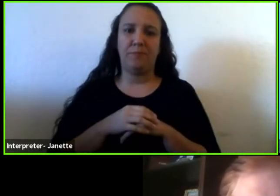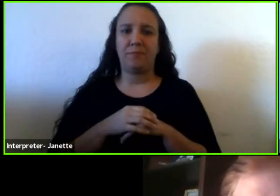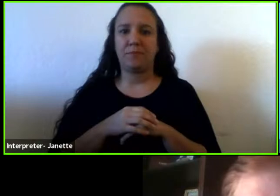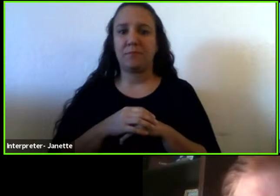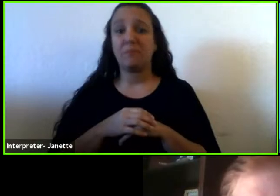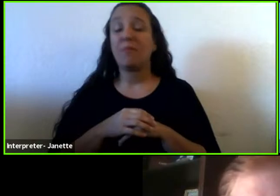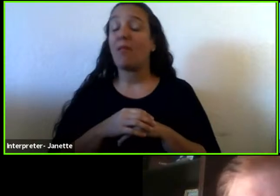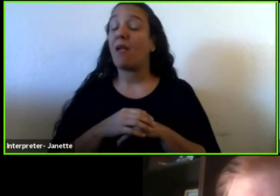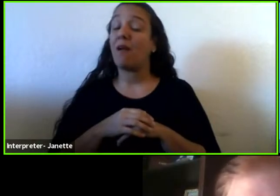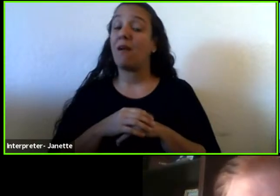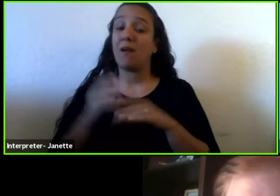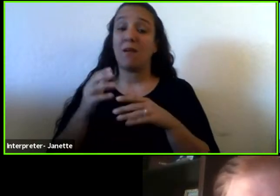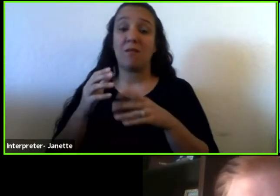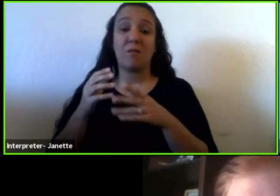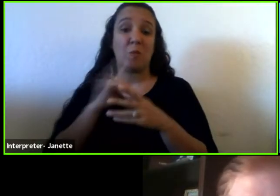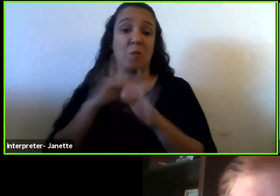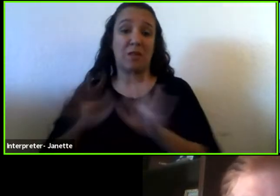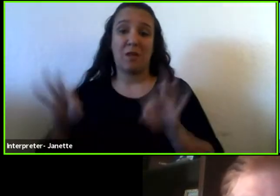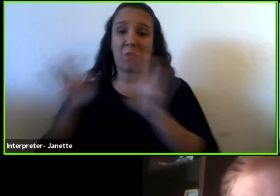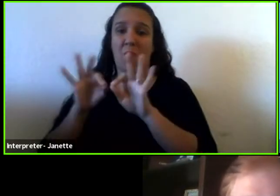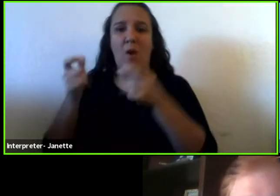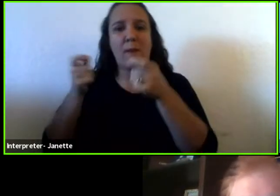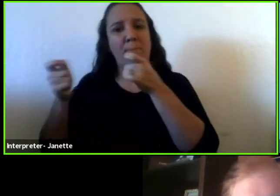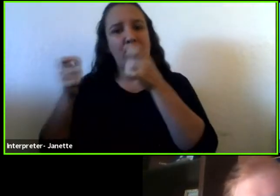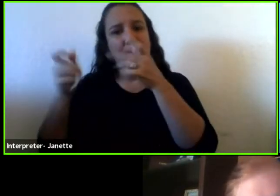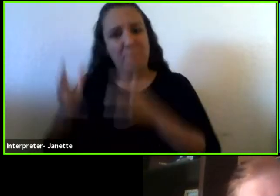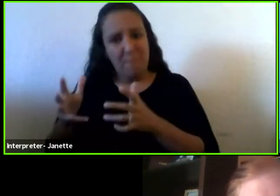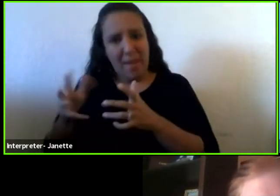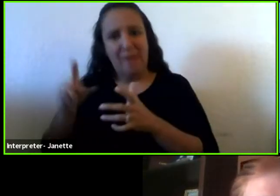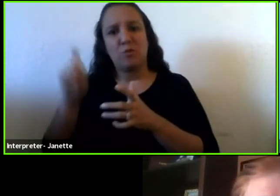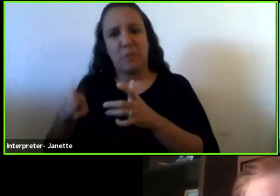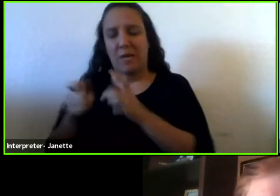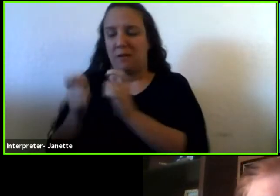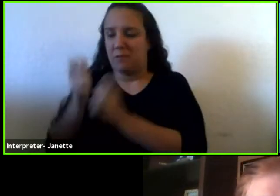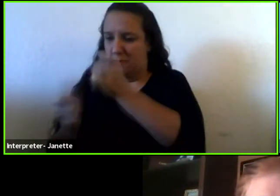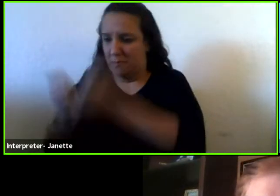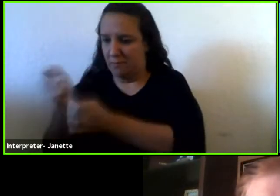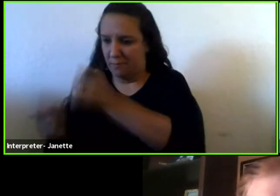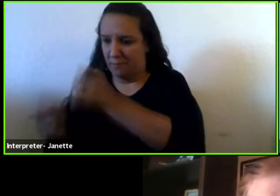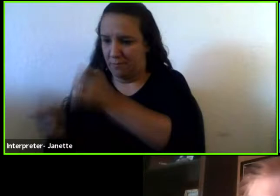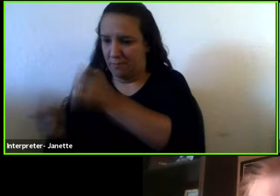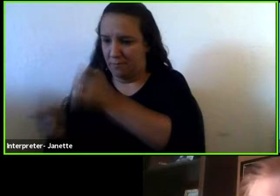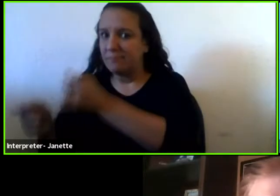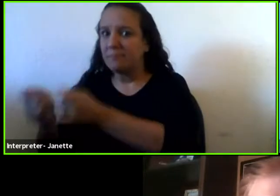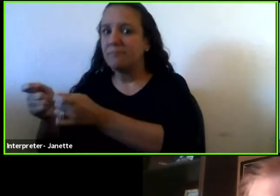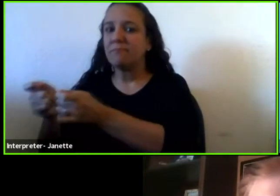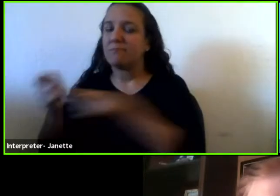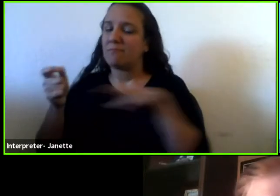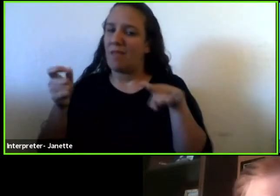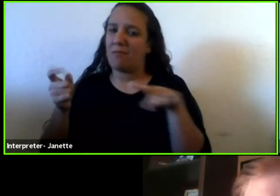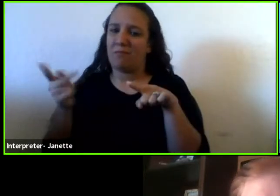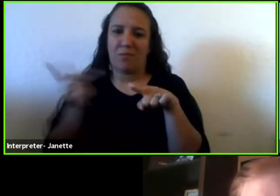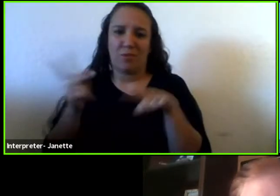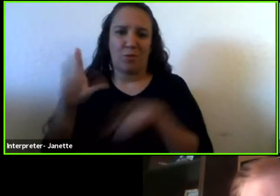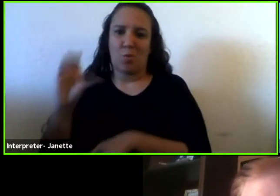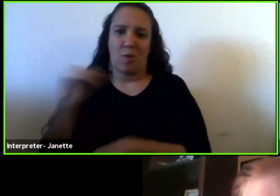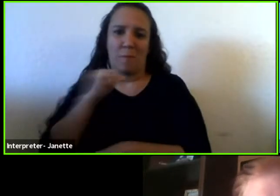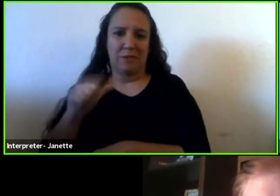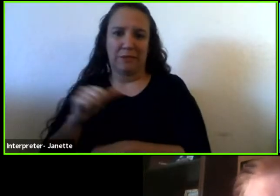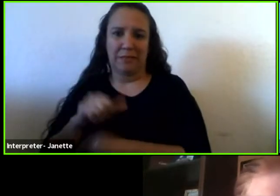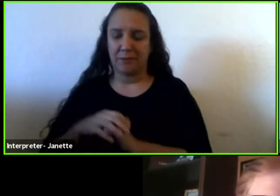management didn't make at the time that they should have. Right now we've got an intersection of, in my